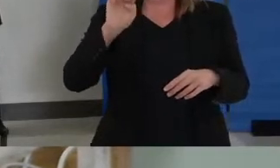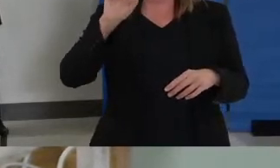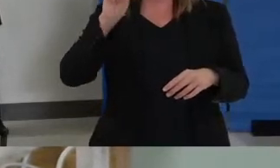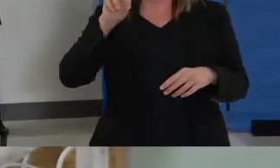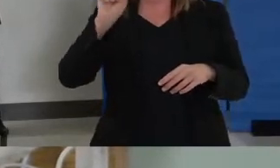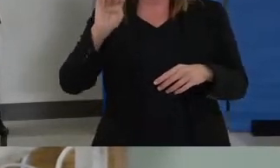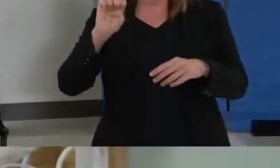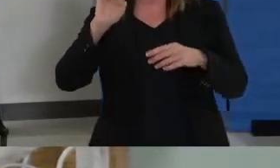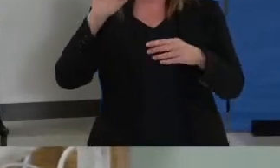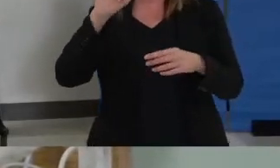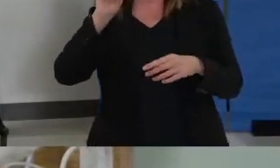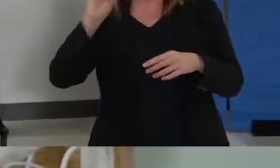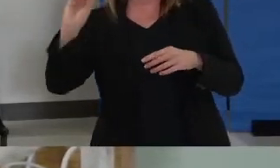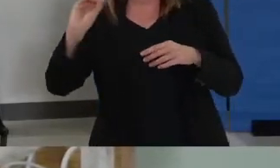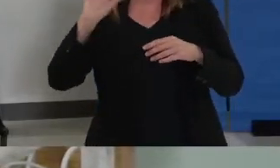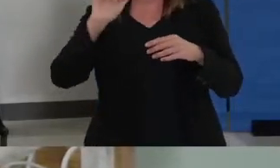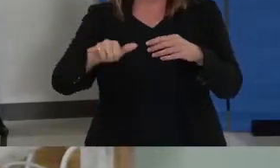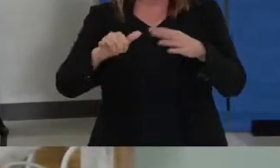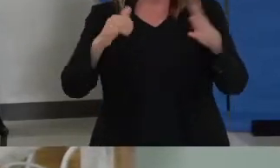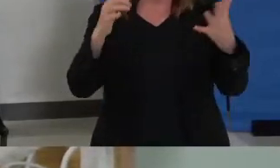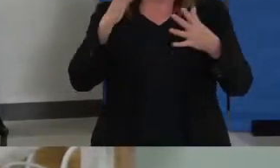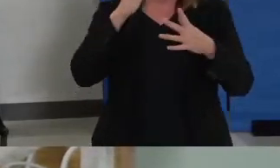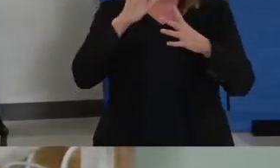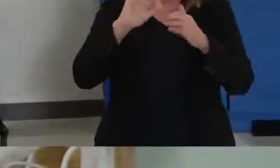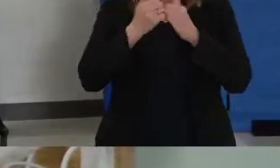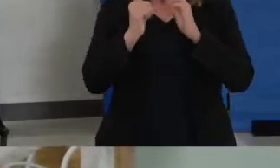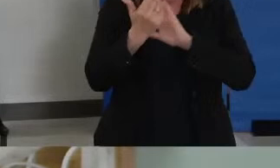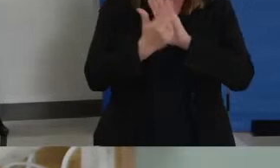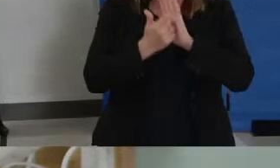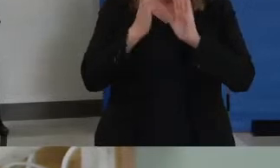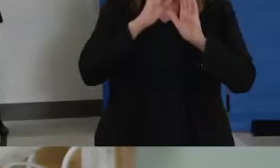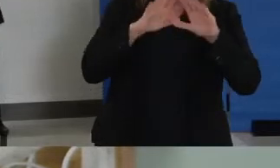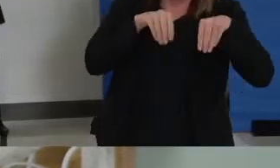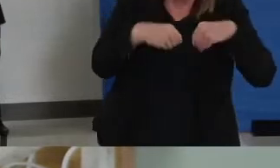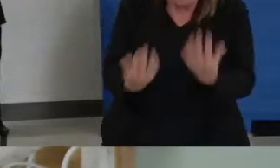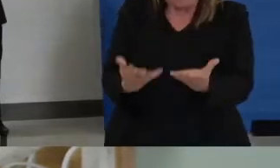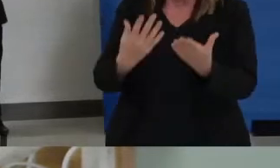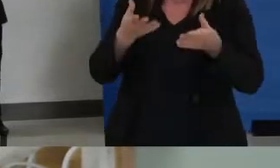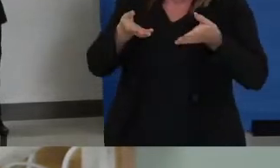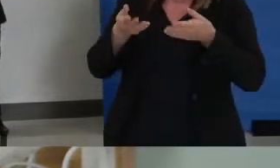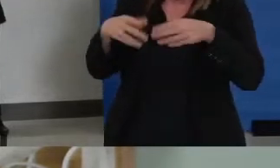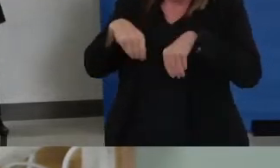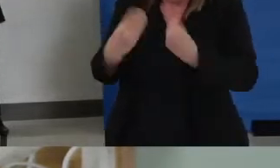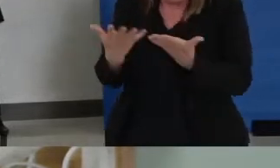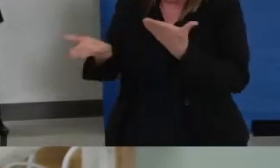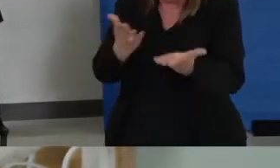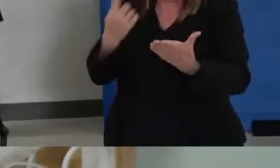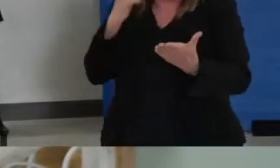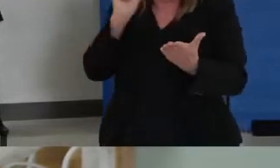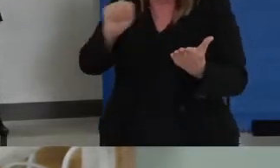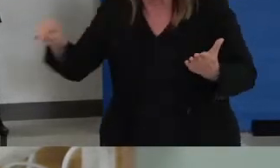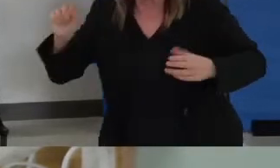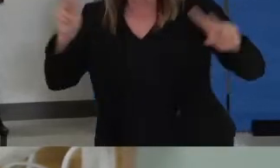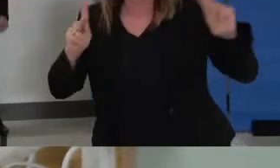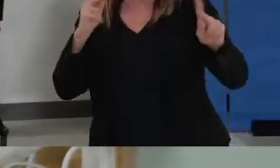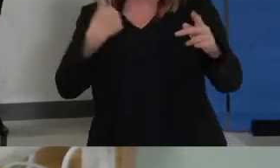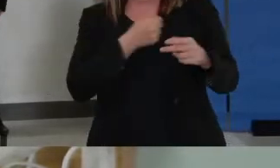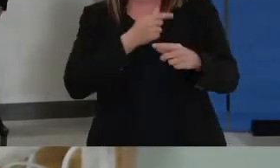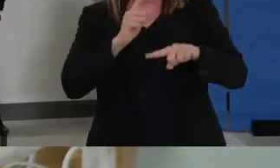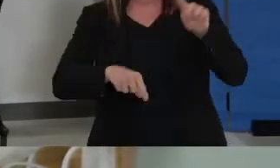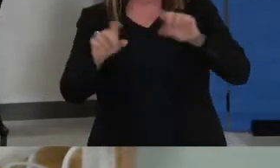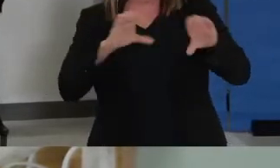in its transformation is going to allow us to serve those with substance use disorders in ways that we've never been able to do